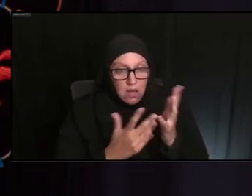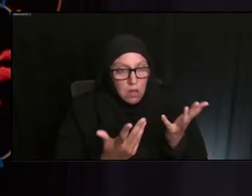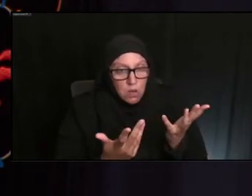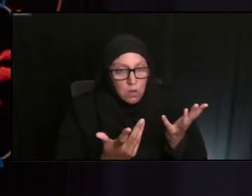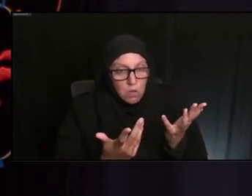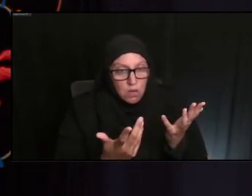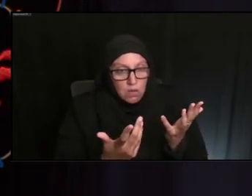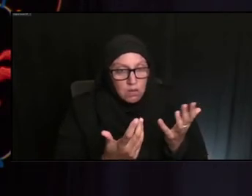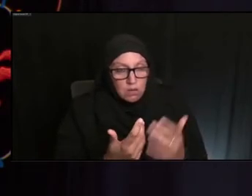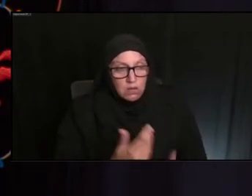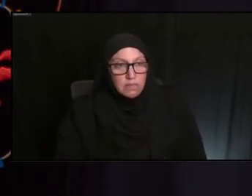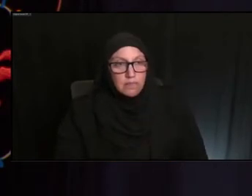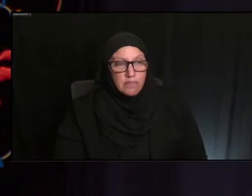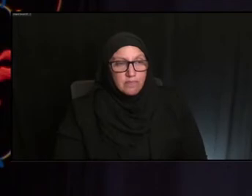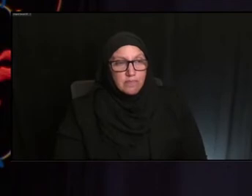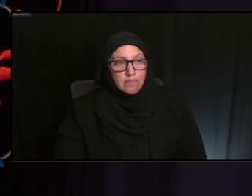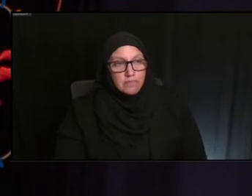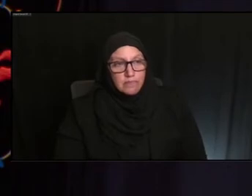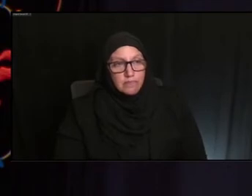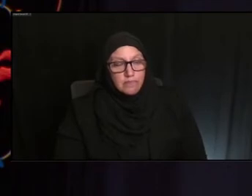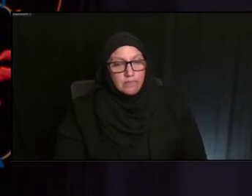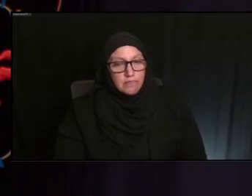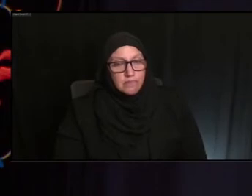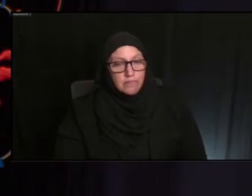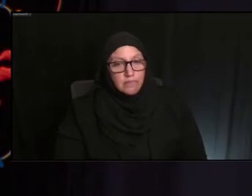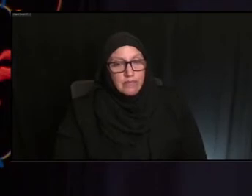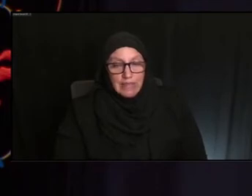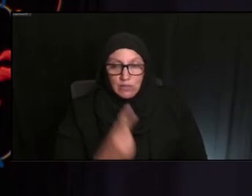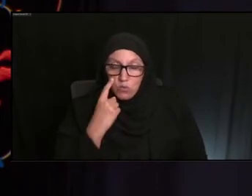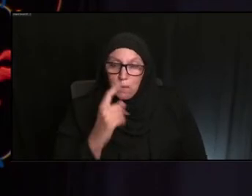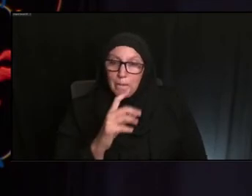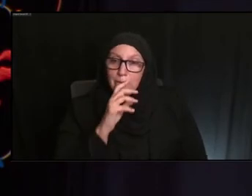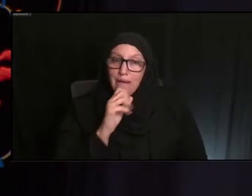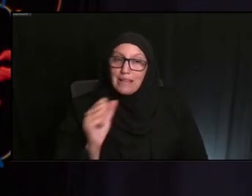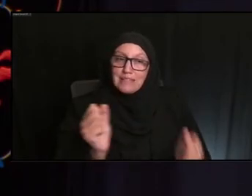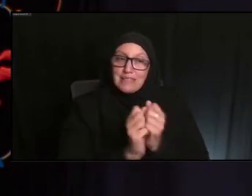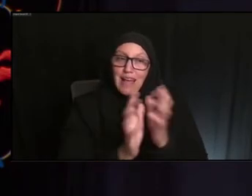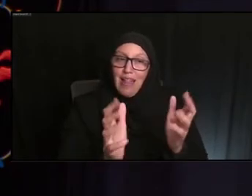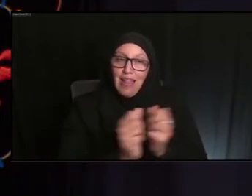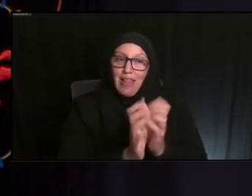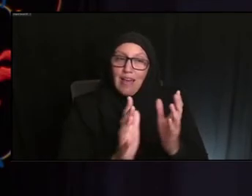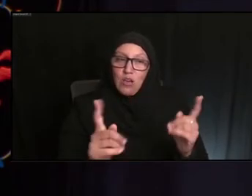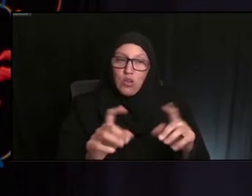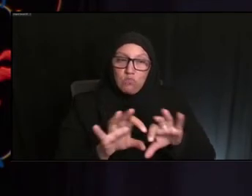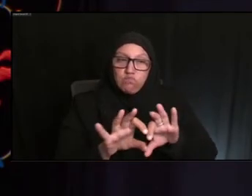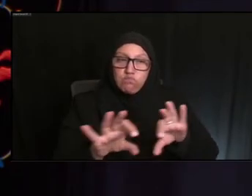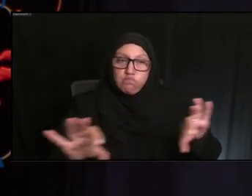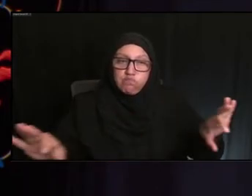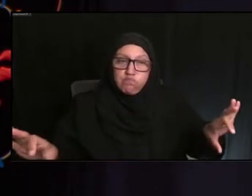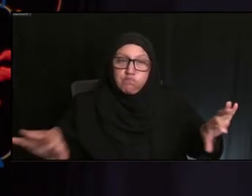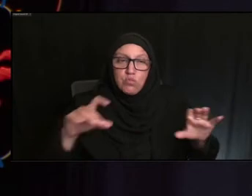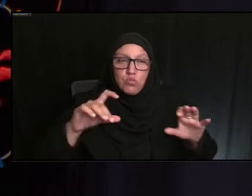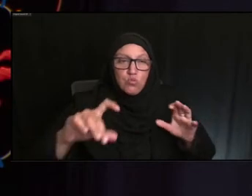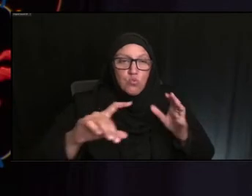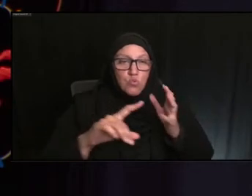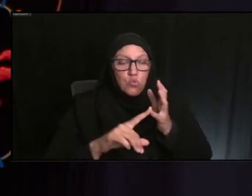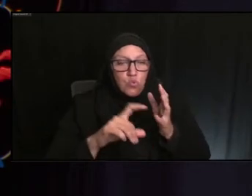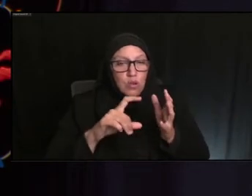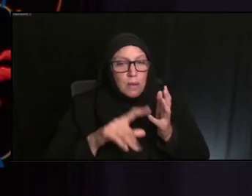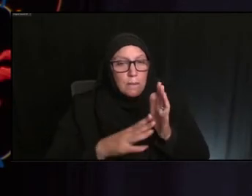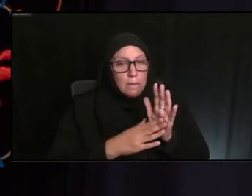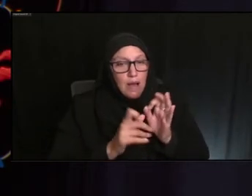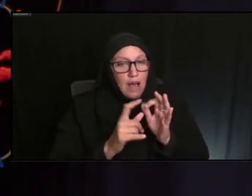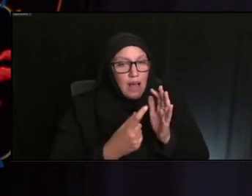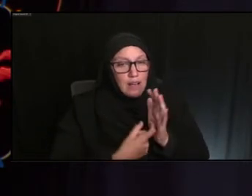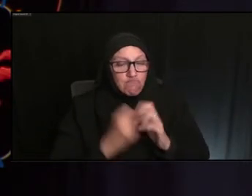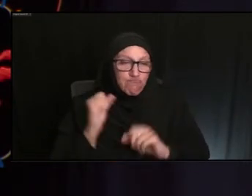While he was there, he saw a cucumber salesman. Someone selling, you know, when people come in, they bring a cart. You've been